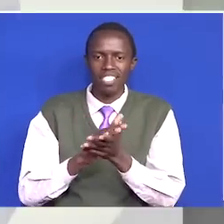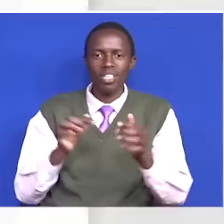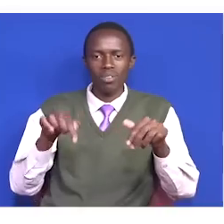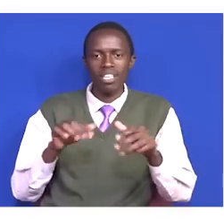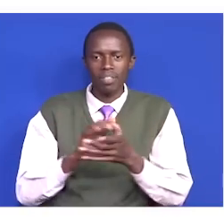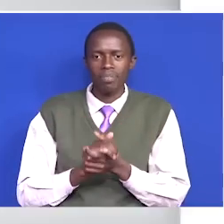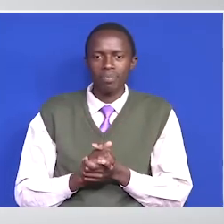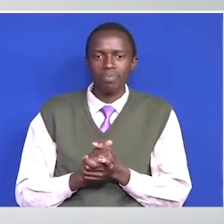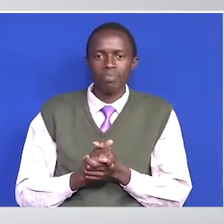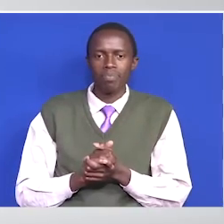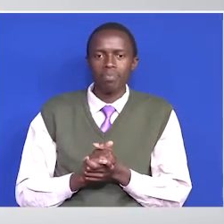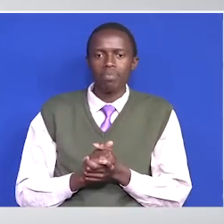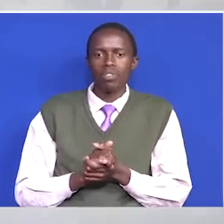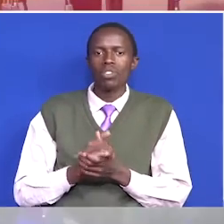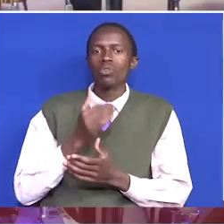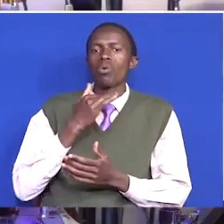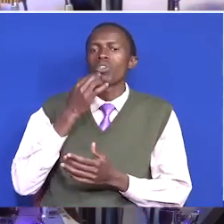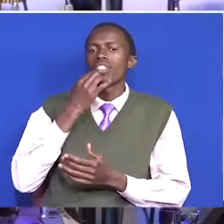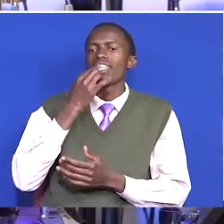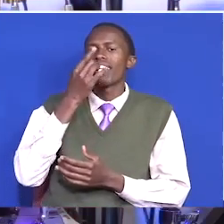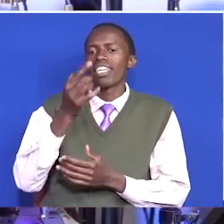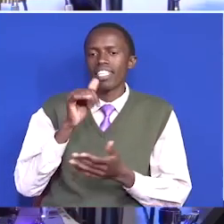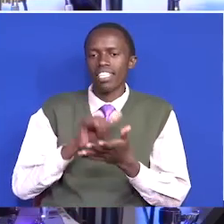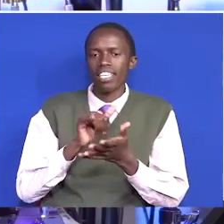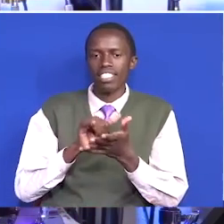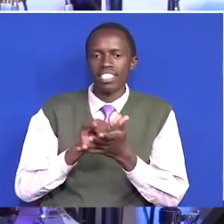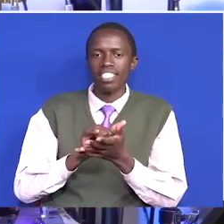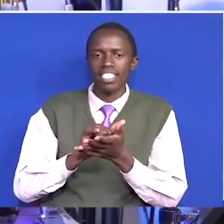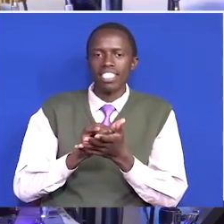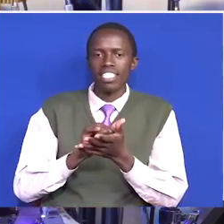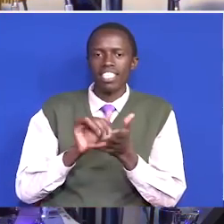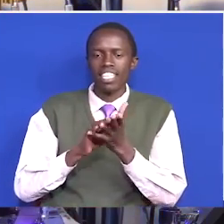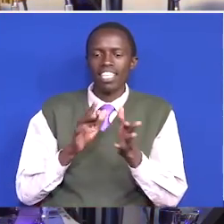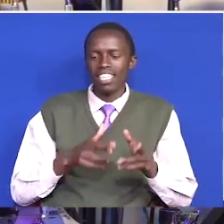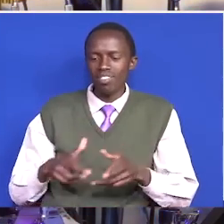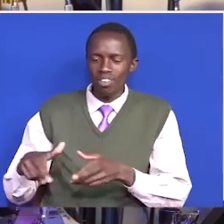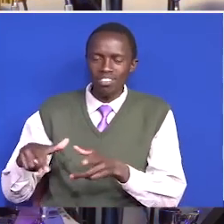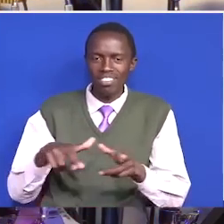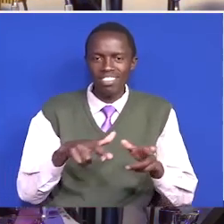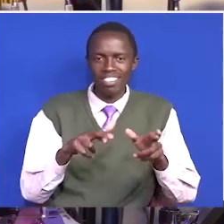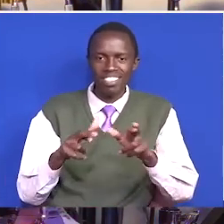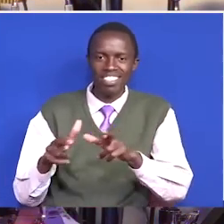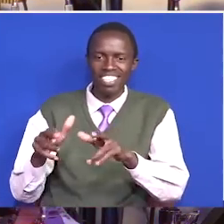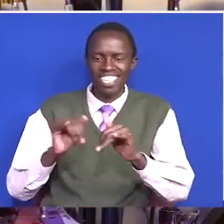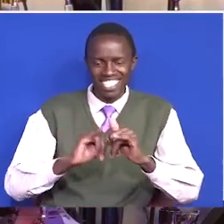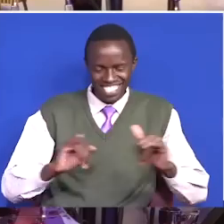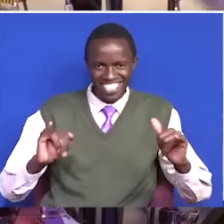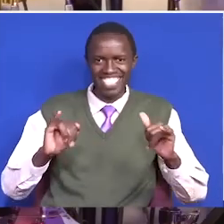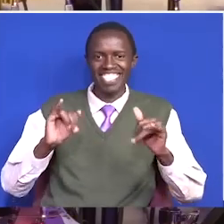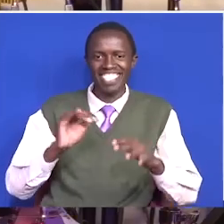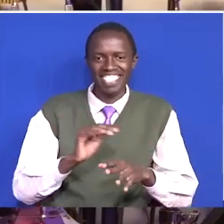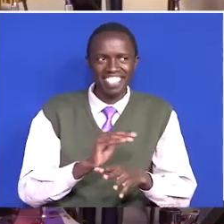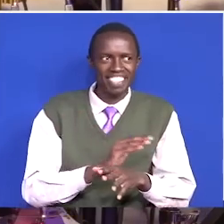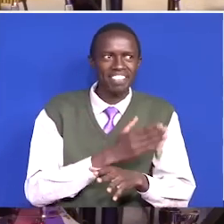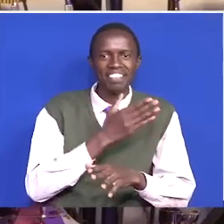today. So we want to declare, Kijito cha utakaso ni damu ya Yesu. Amen.